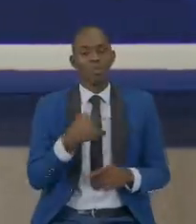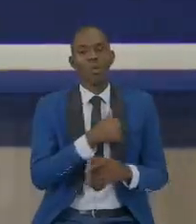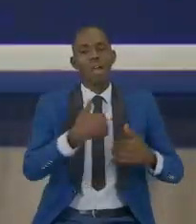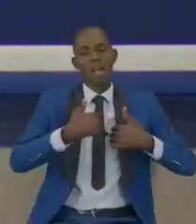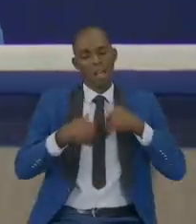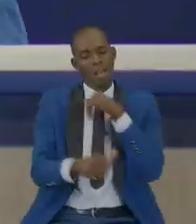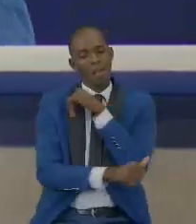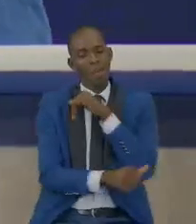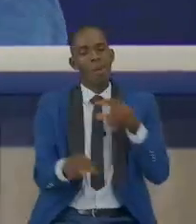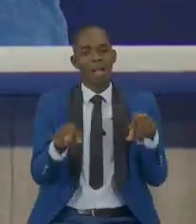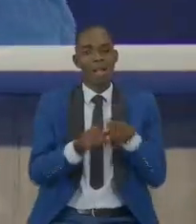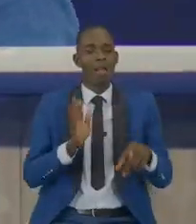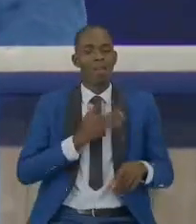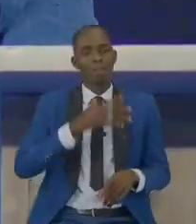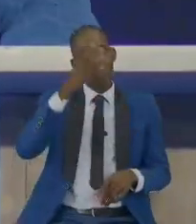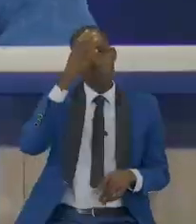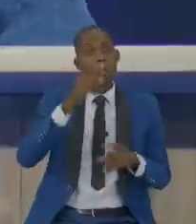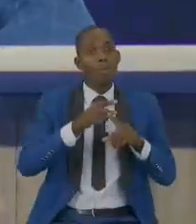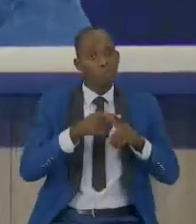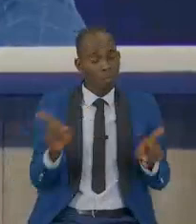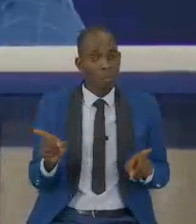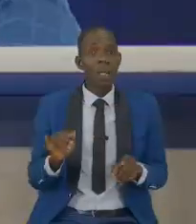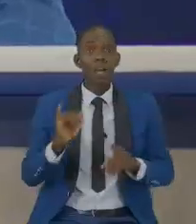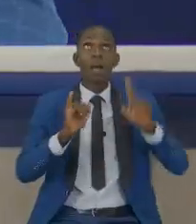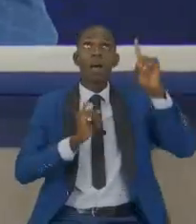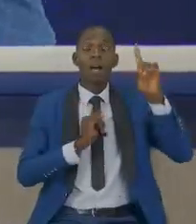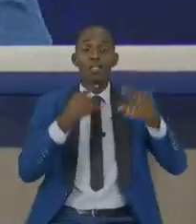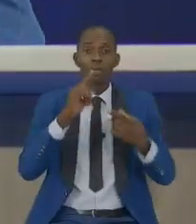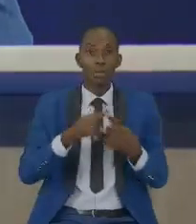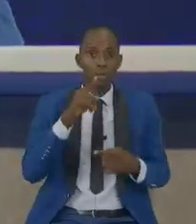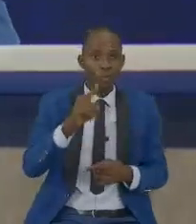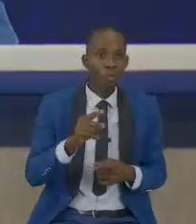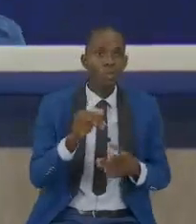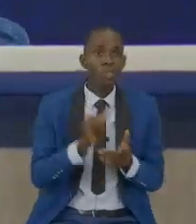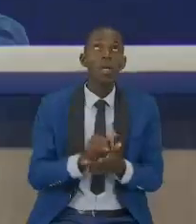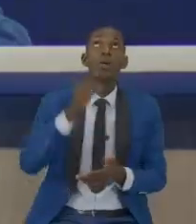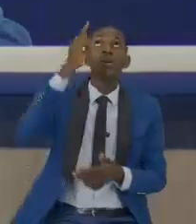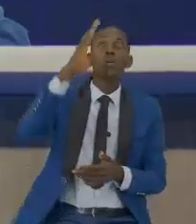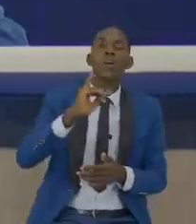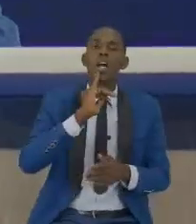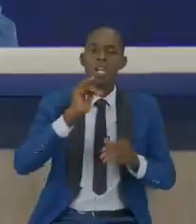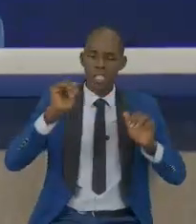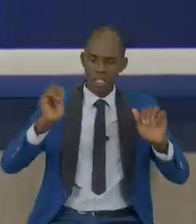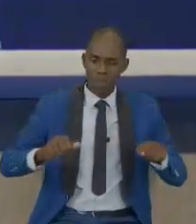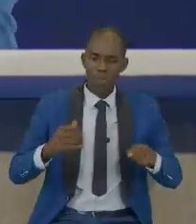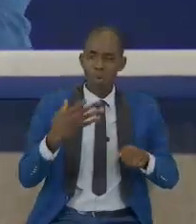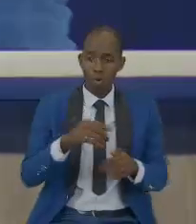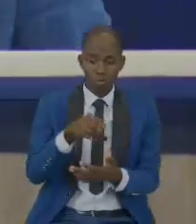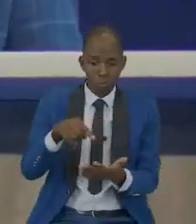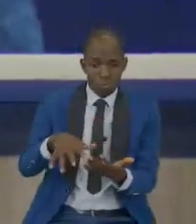I say unto you that God is able of these stones to raise